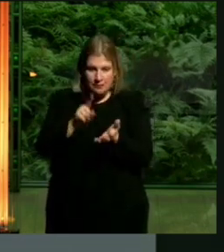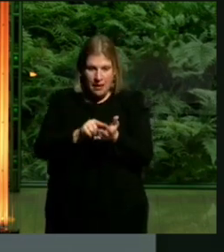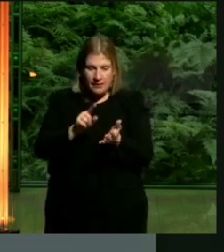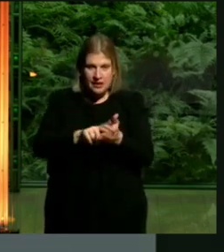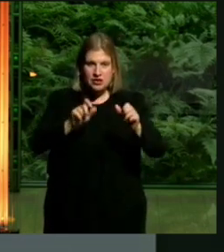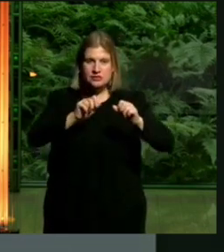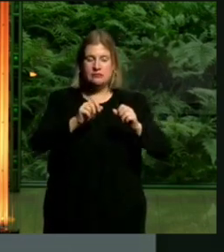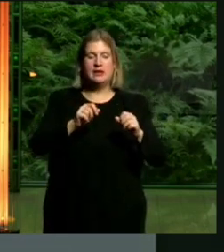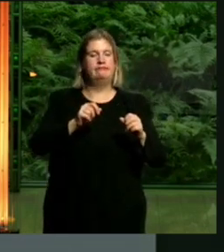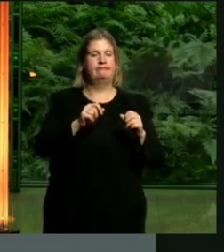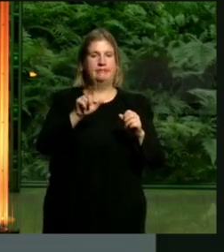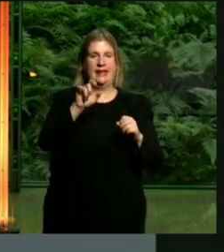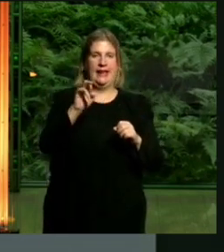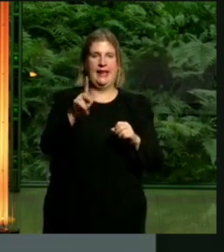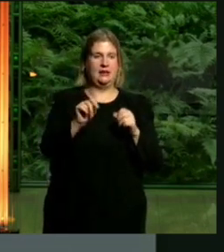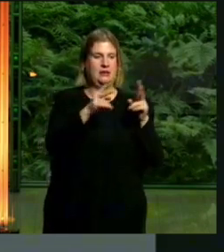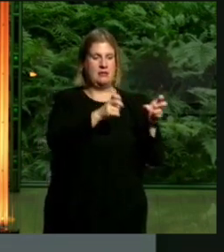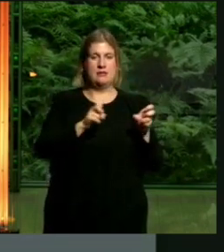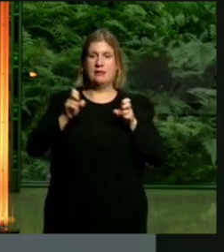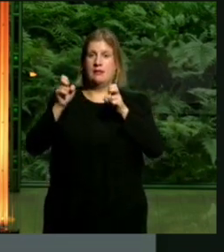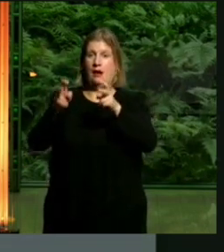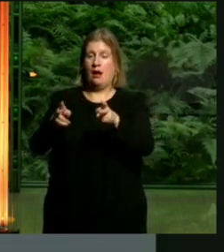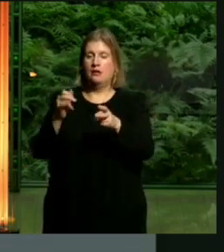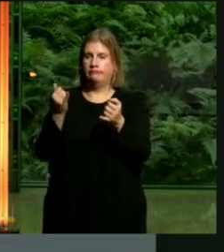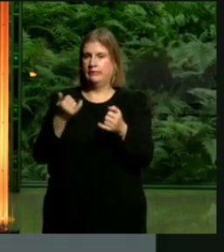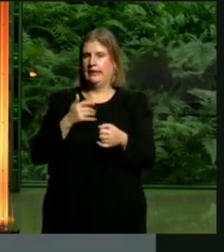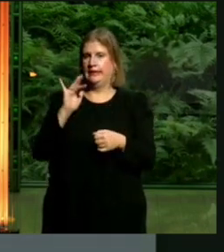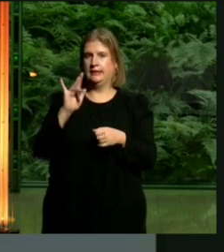copy link. There you go. I can go to this link